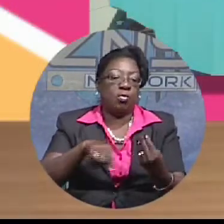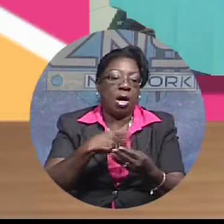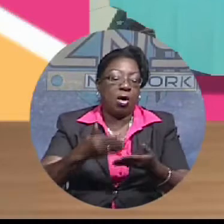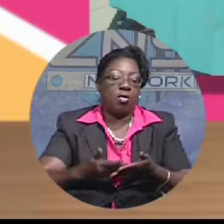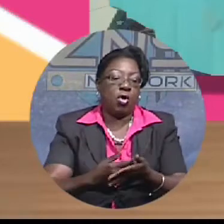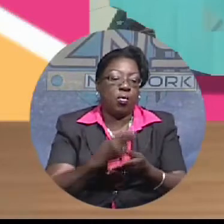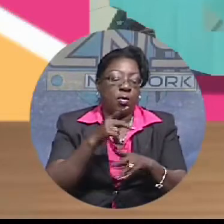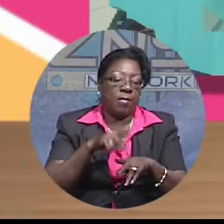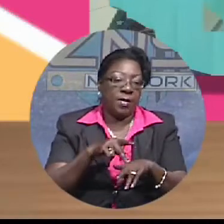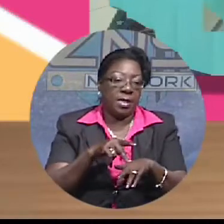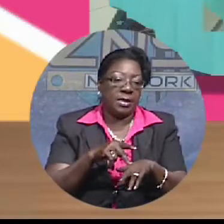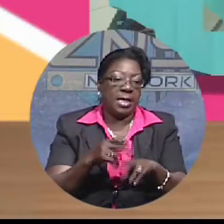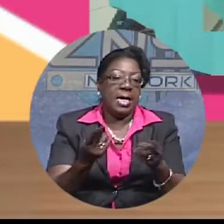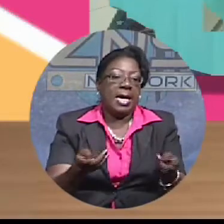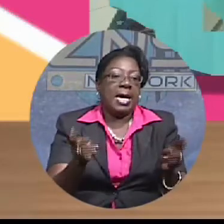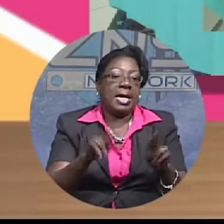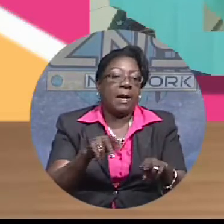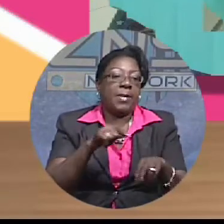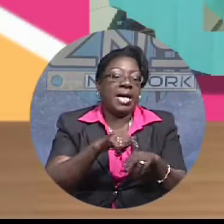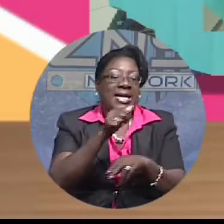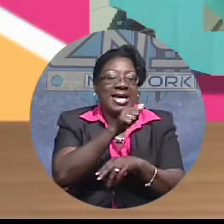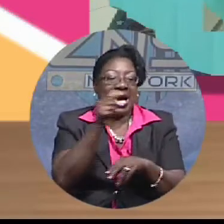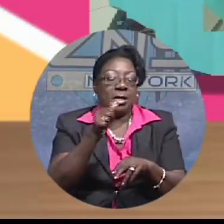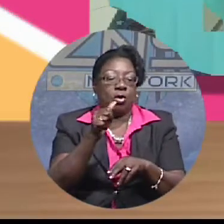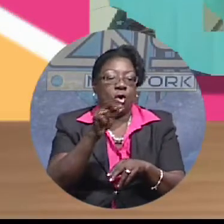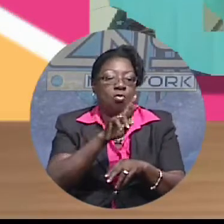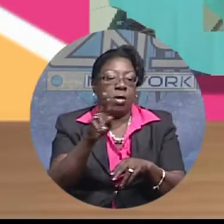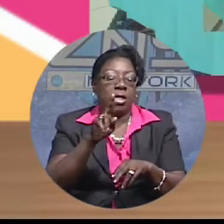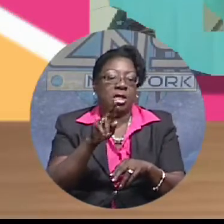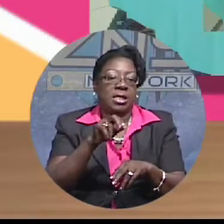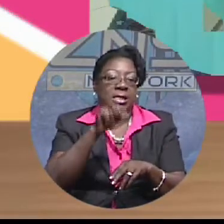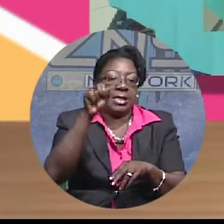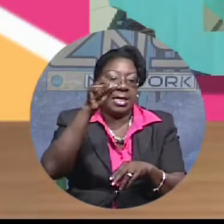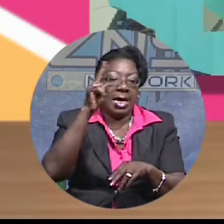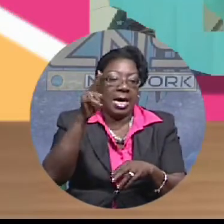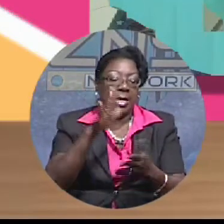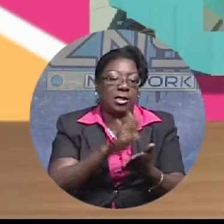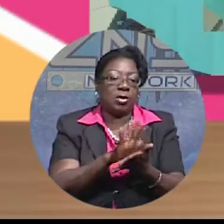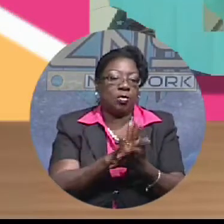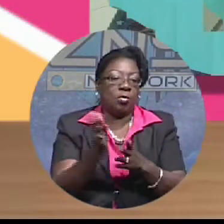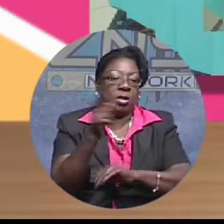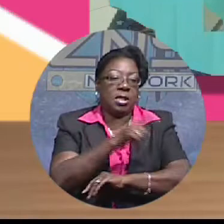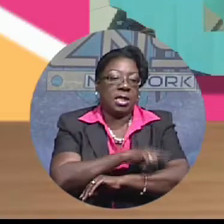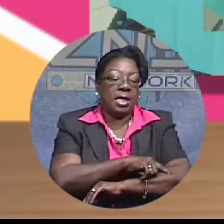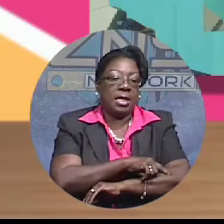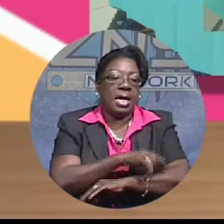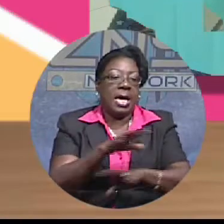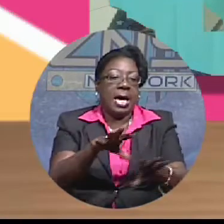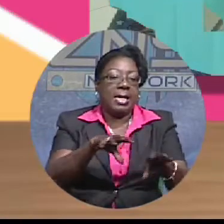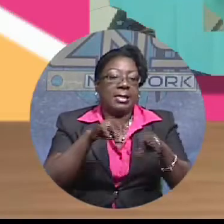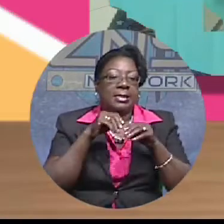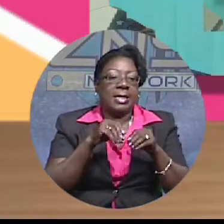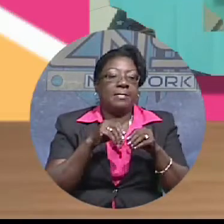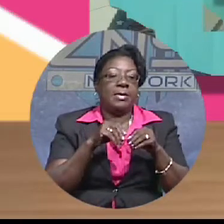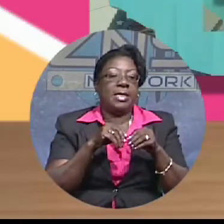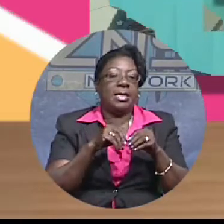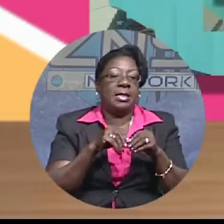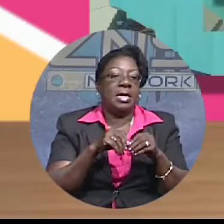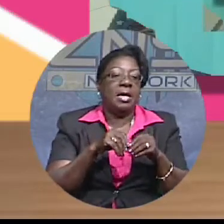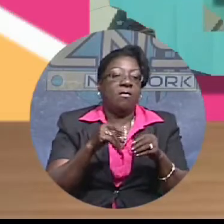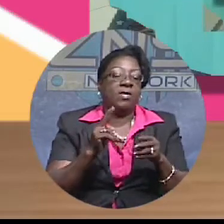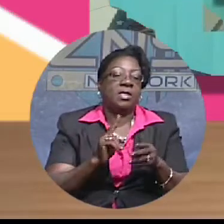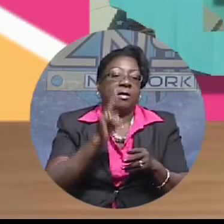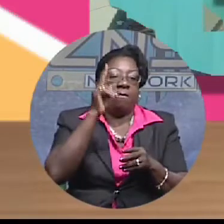took place at the Anatole Rogers High School today, and accepting on behalf of the school was a representative of the administrative team and Vice Principal